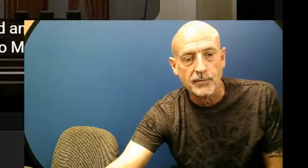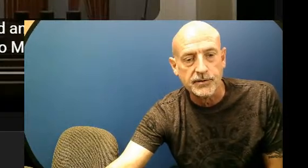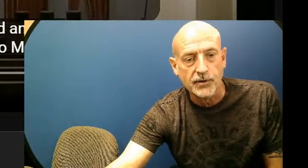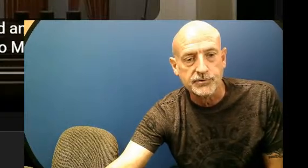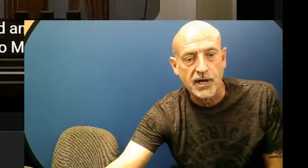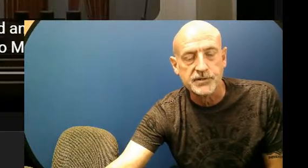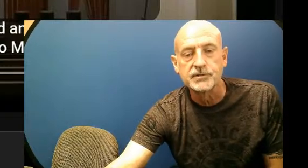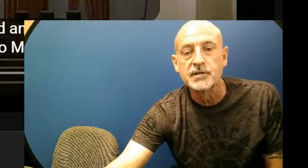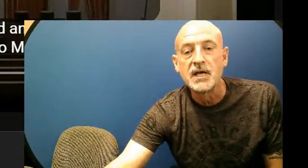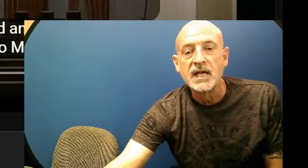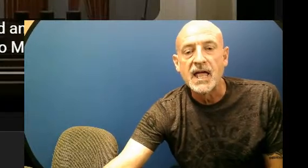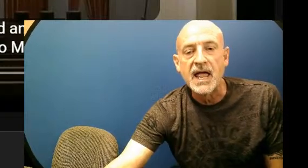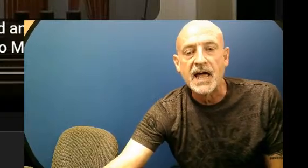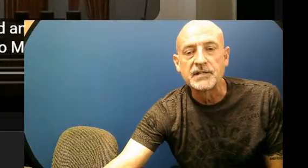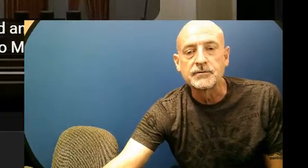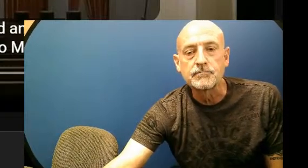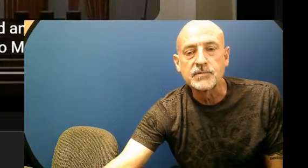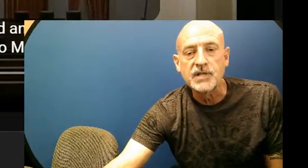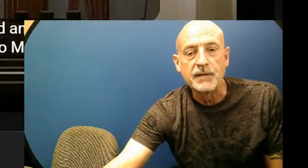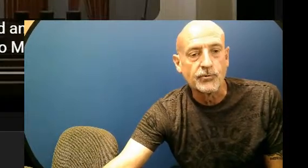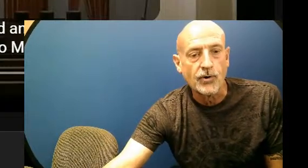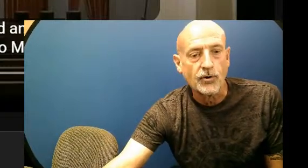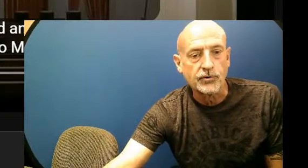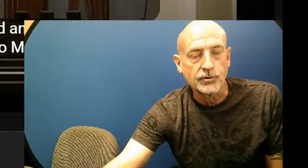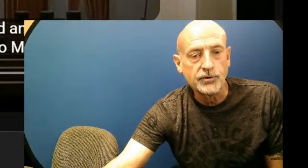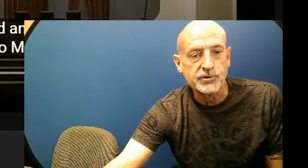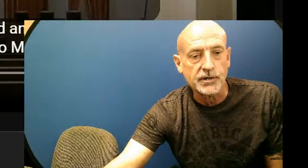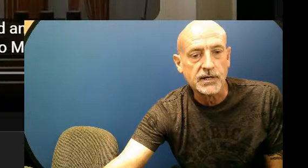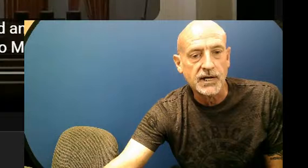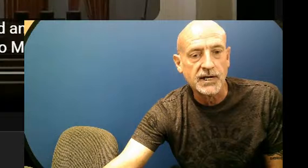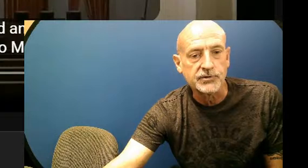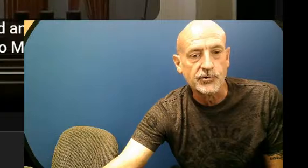Hobby Lobby in those cases and came to the wrong